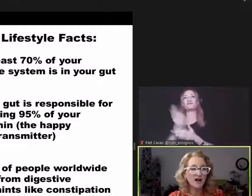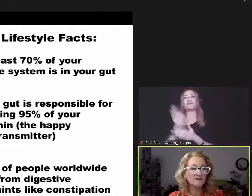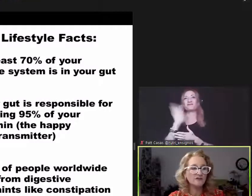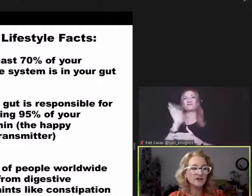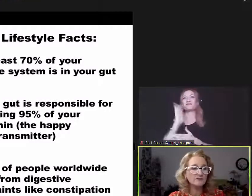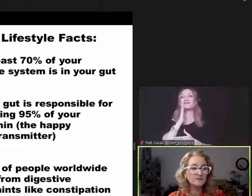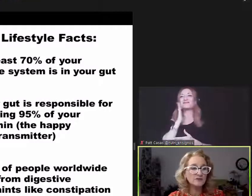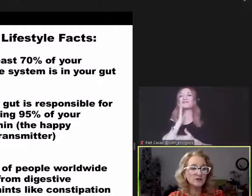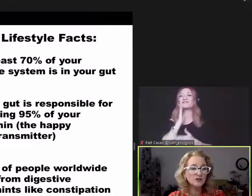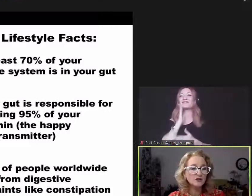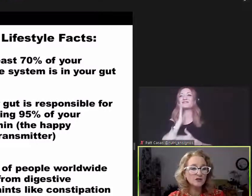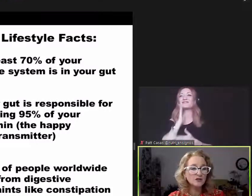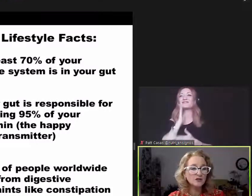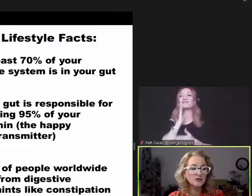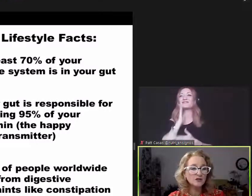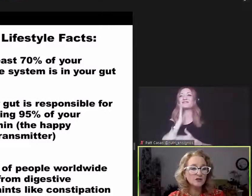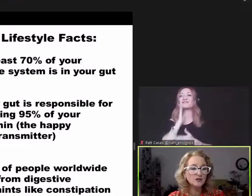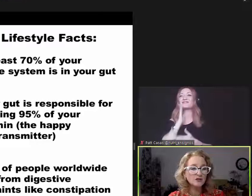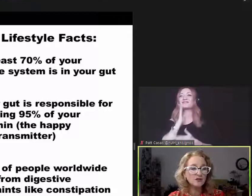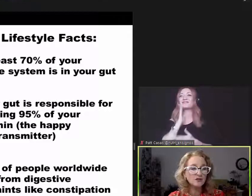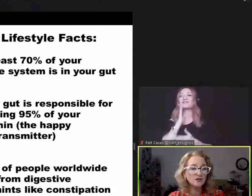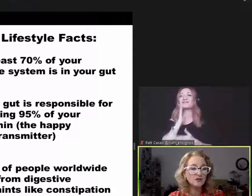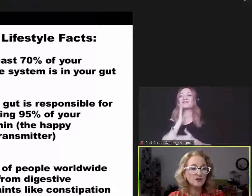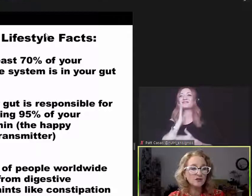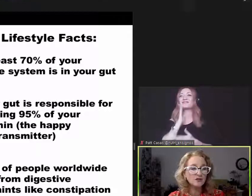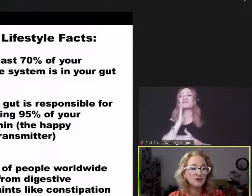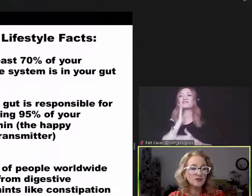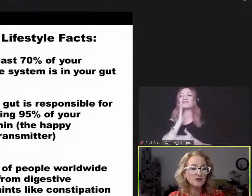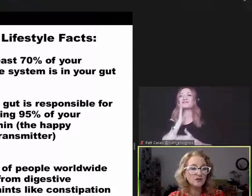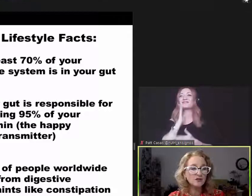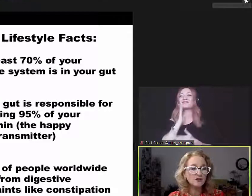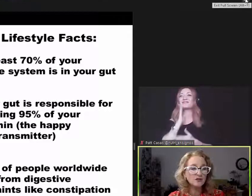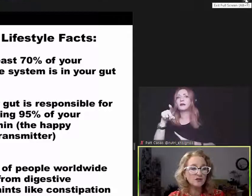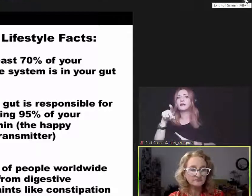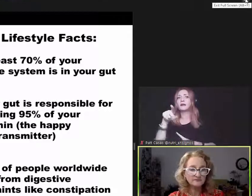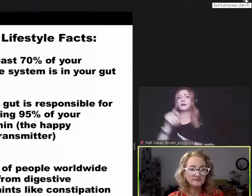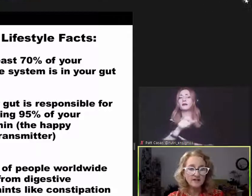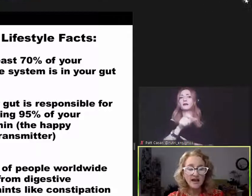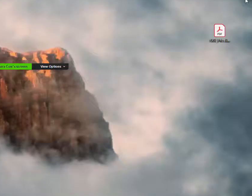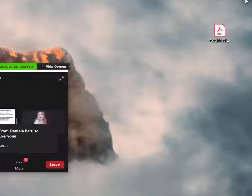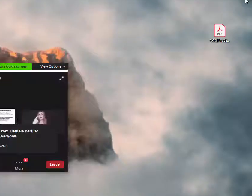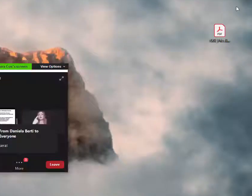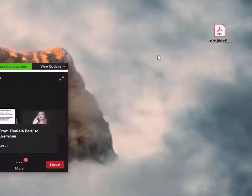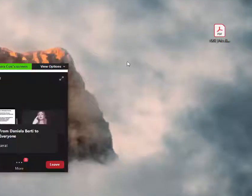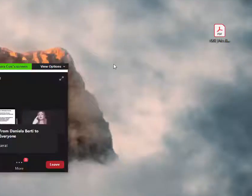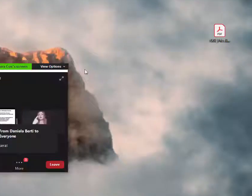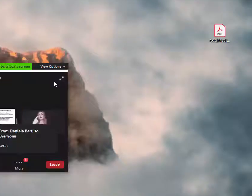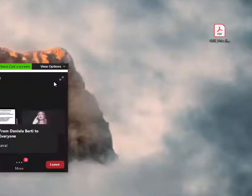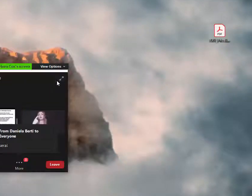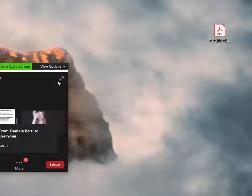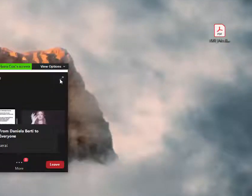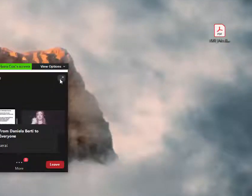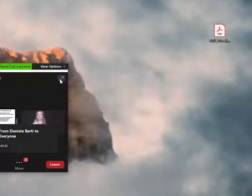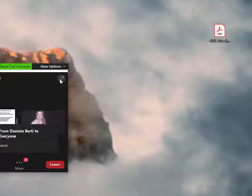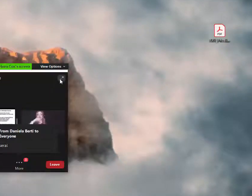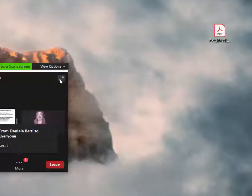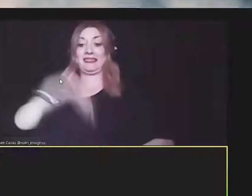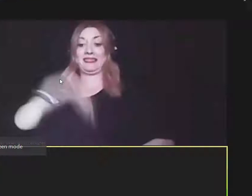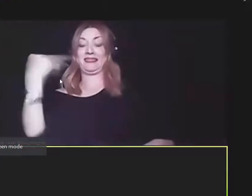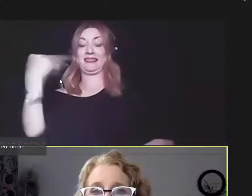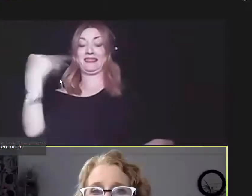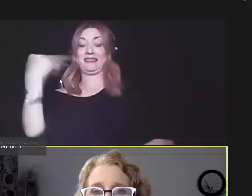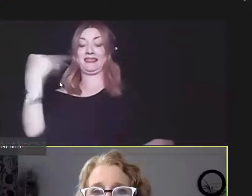70% of your immune cells are located in your gut? And the immune system